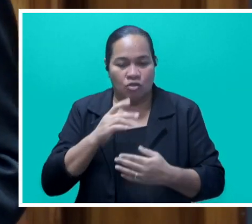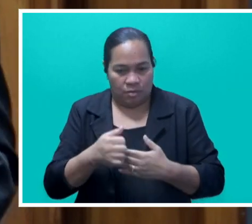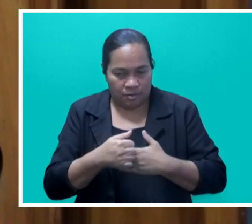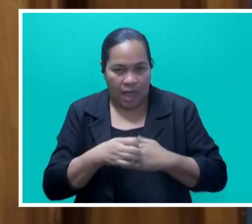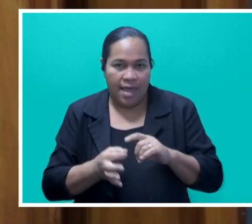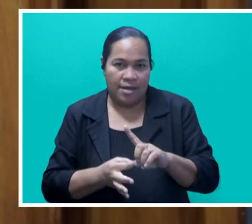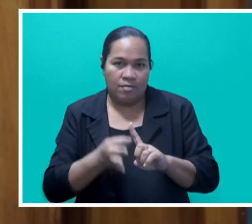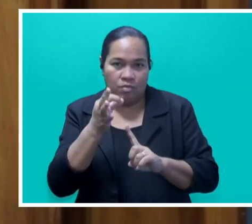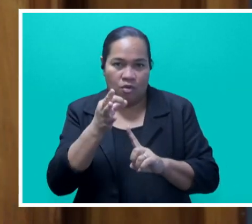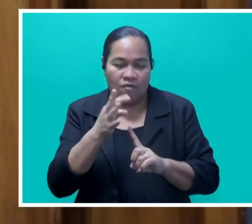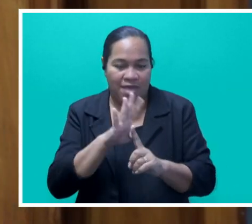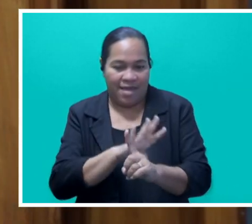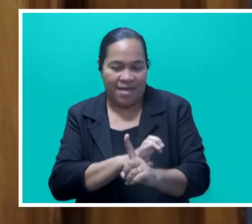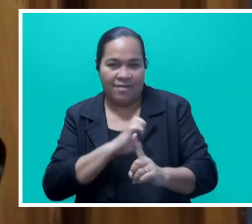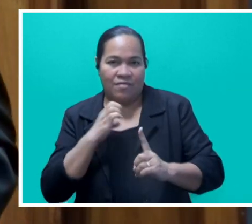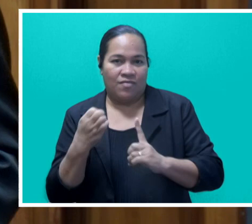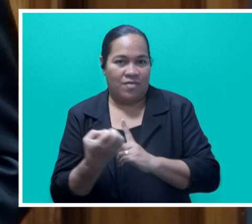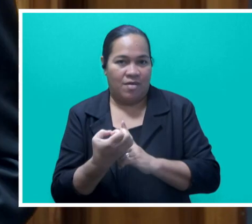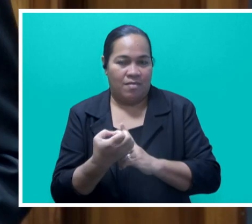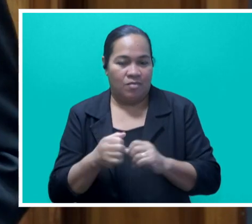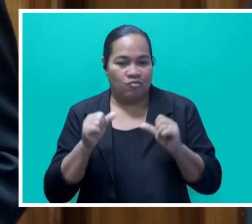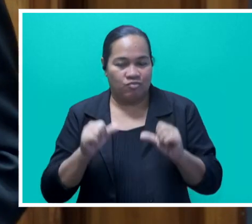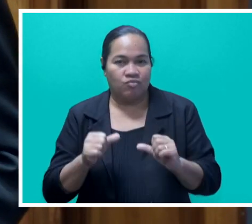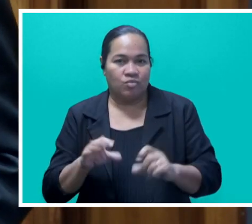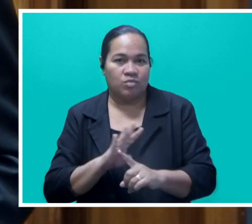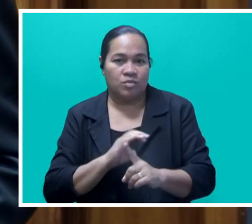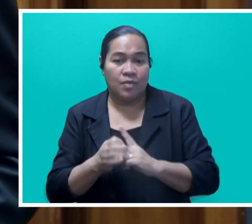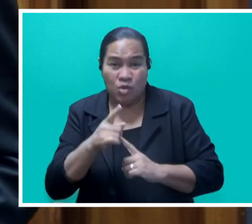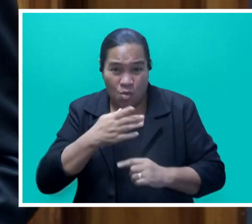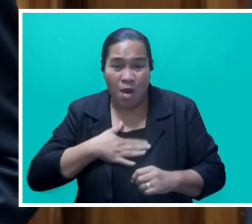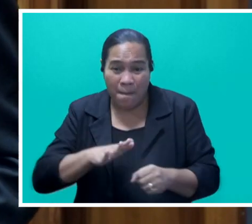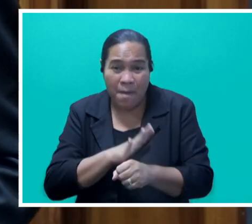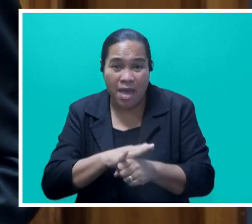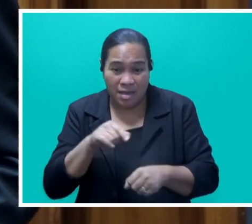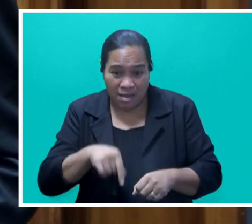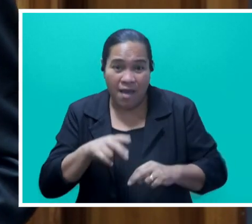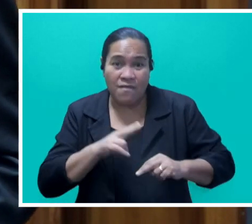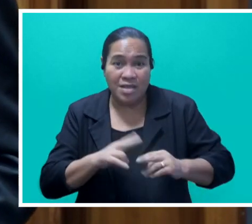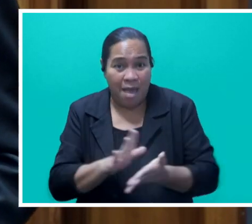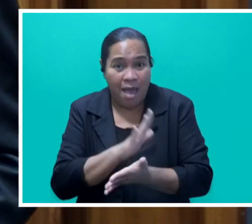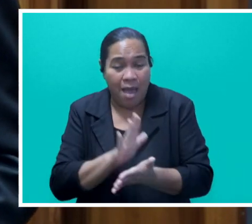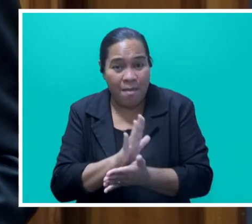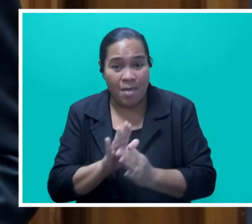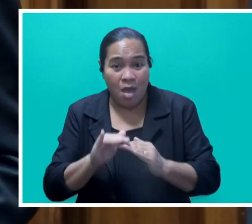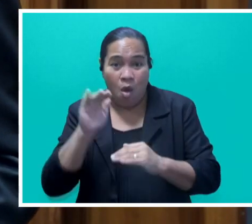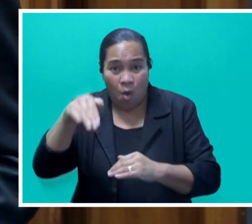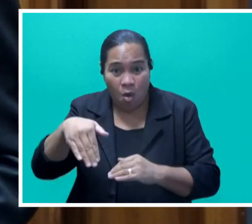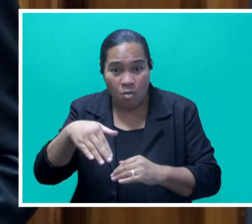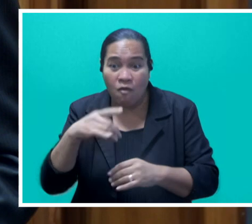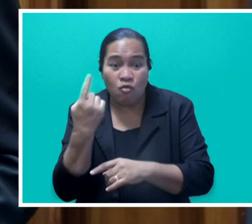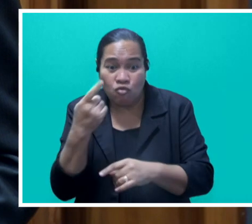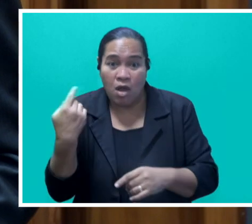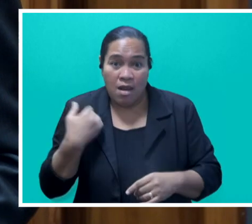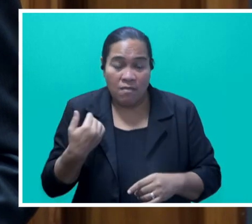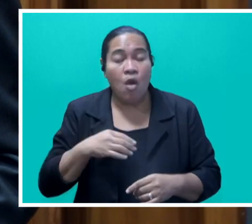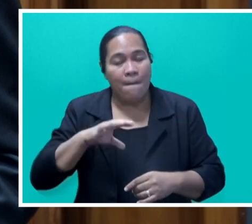improve the environment. If we want to make Fiji a happy home for those who live in it, we must encourage and